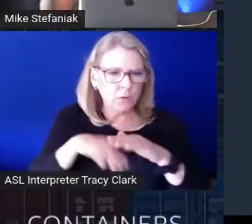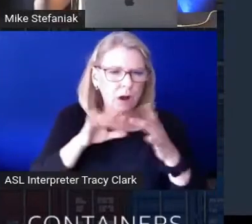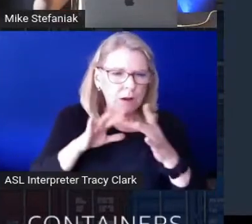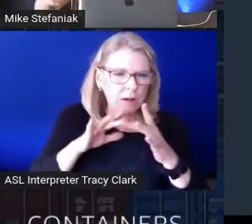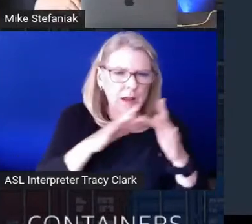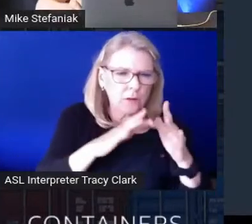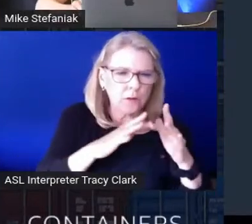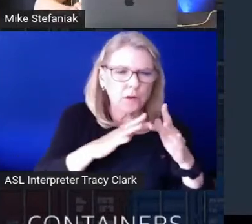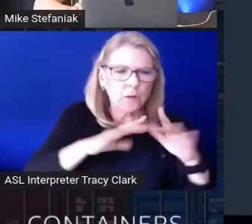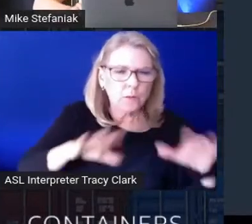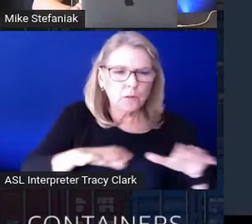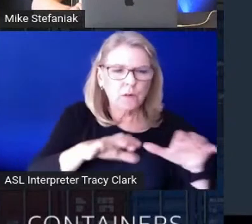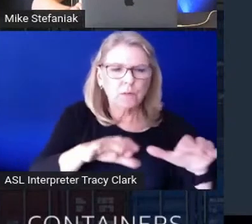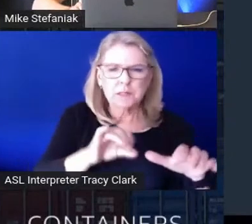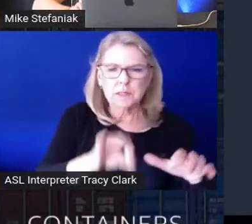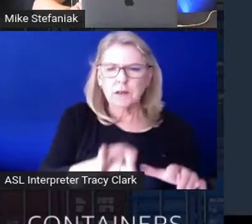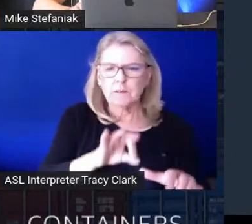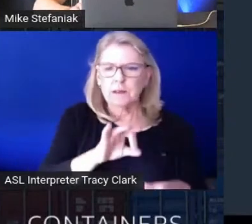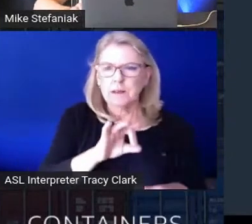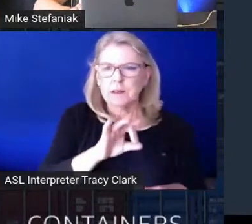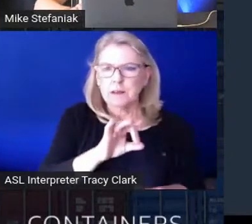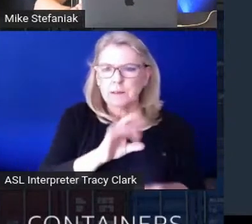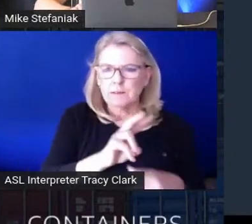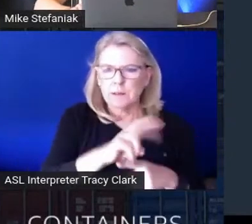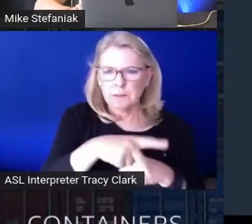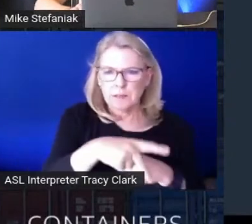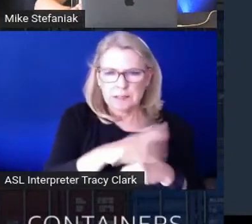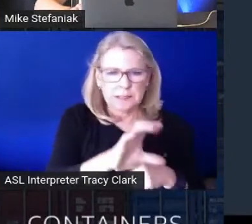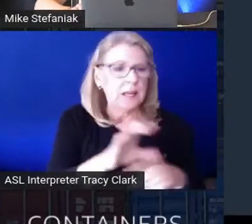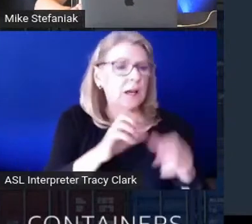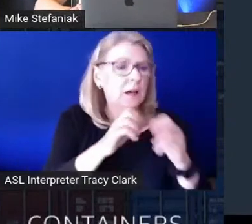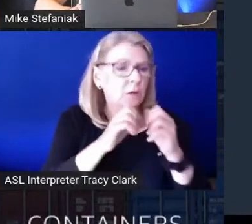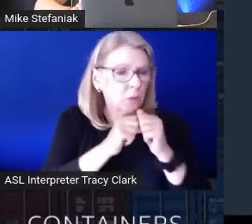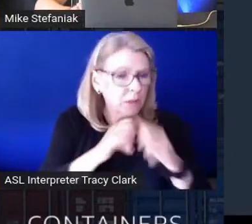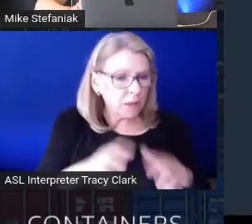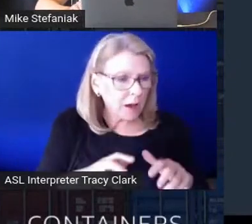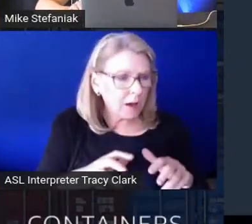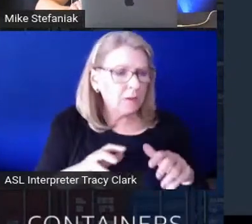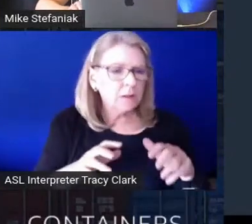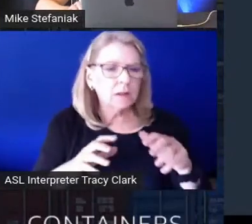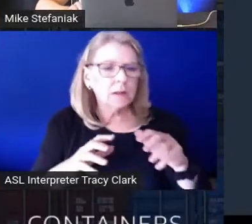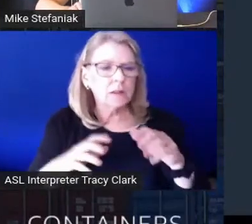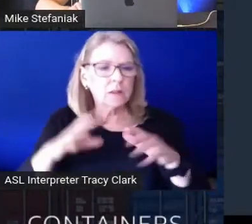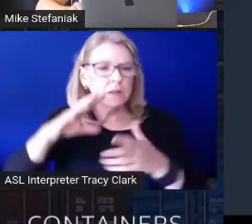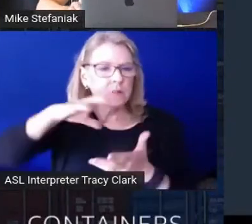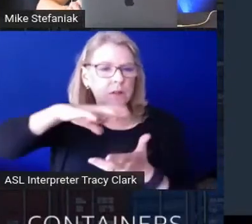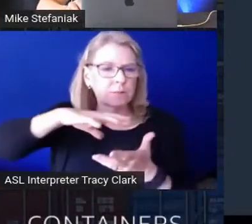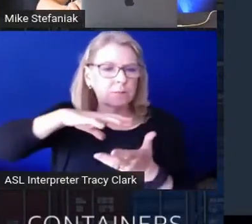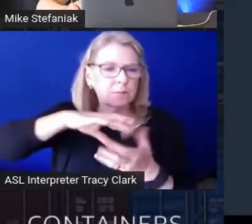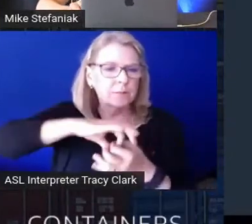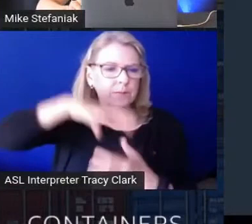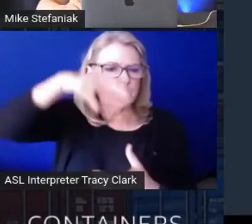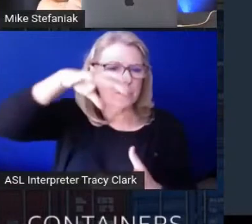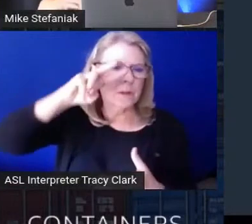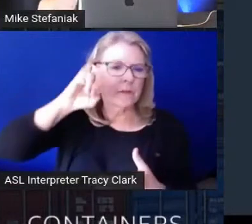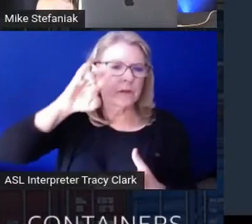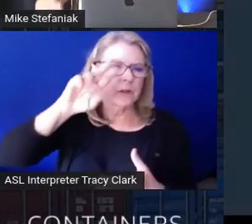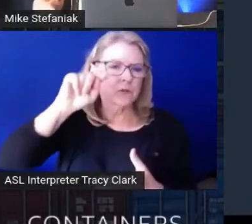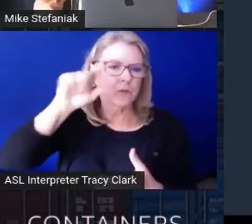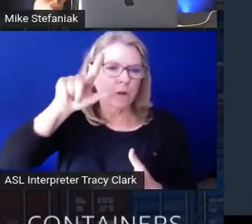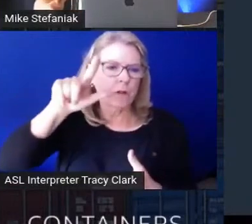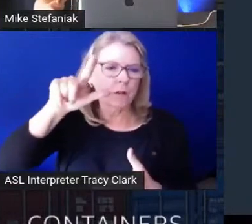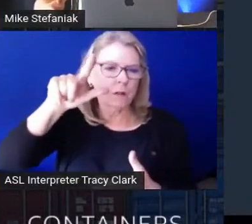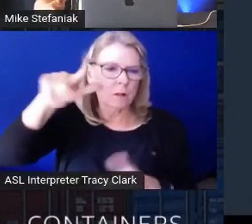a virtualized layer running on top. The downside of that is that we were beholden to how